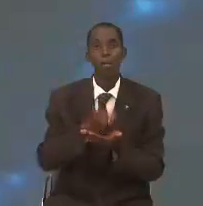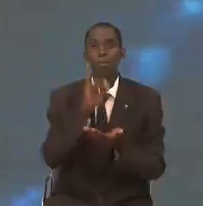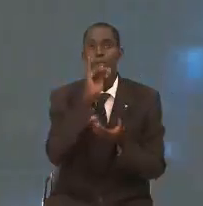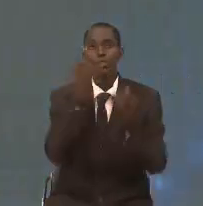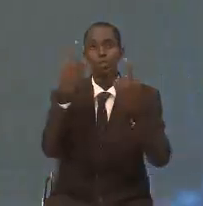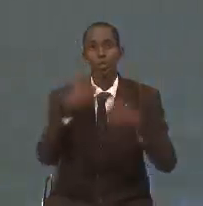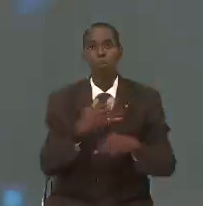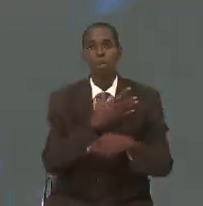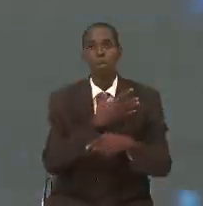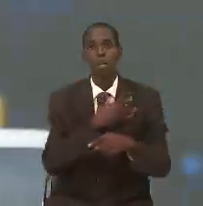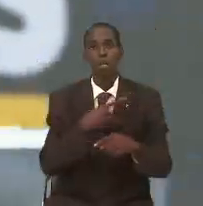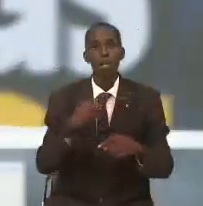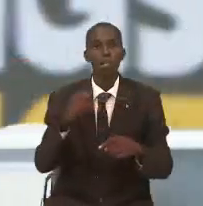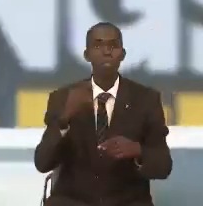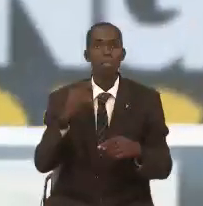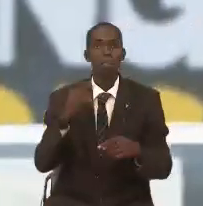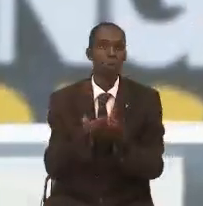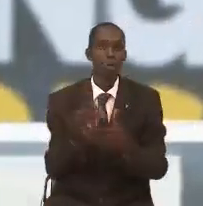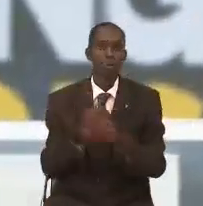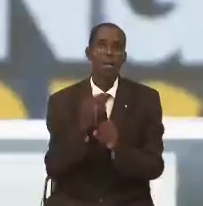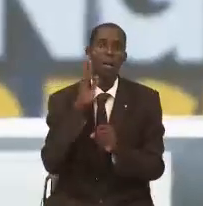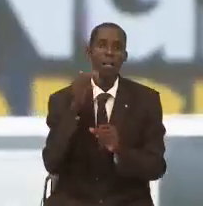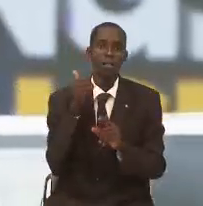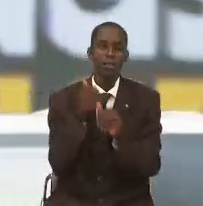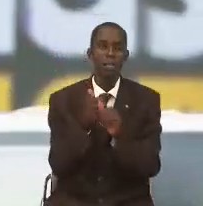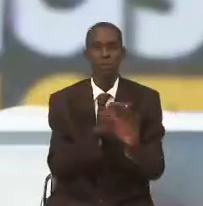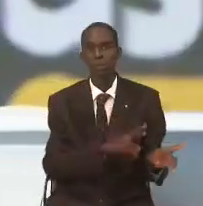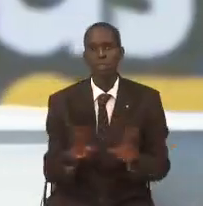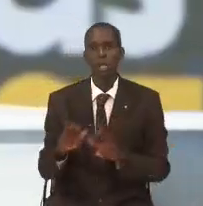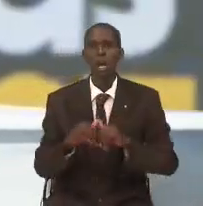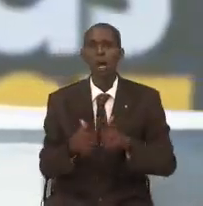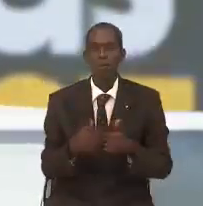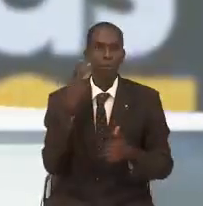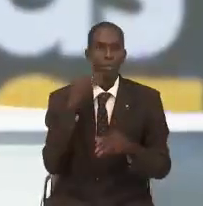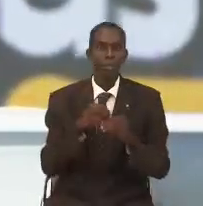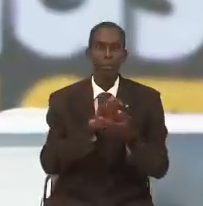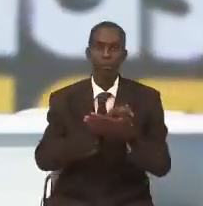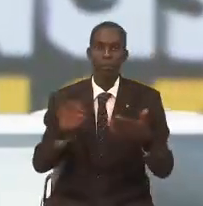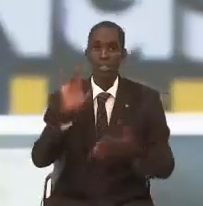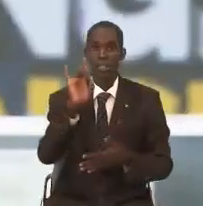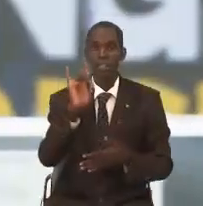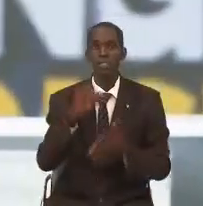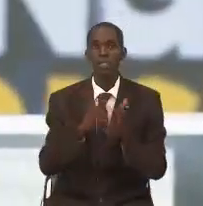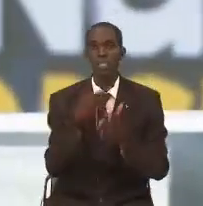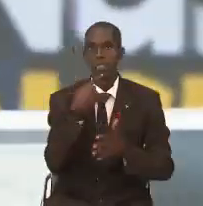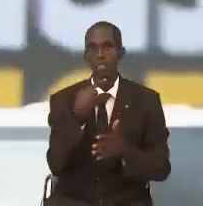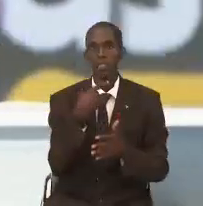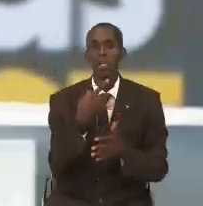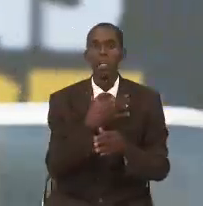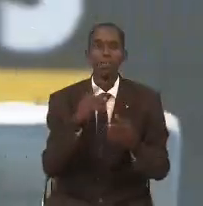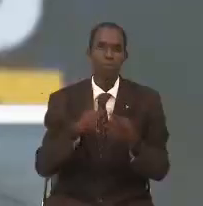has made herself ready. How? Verse 8. In verse 8, it says, and to